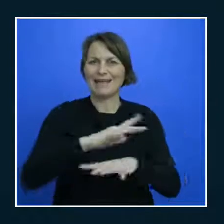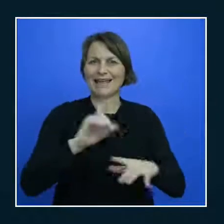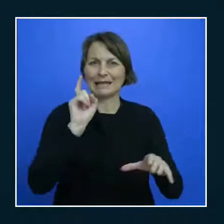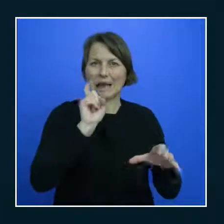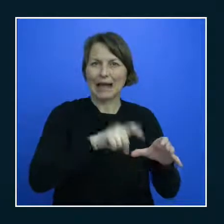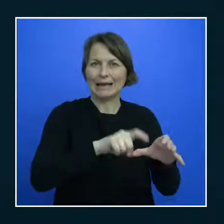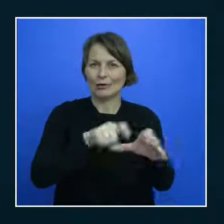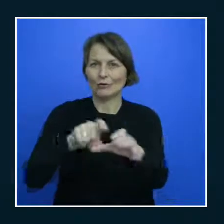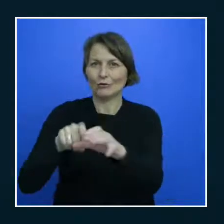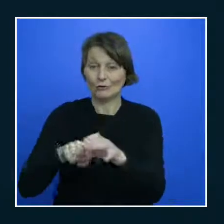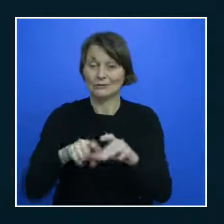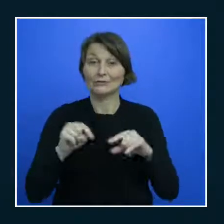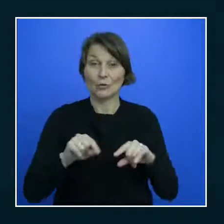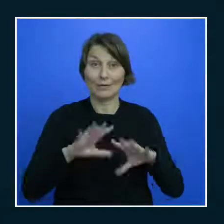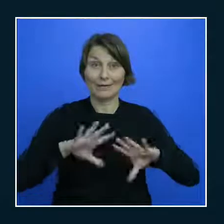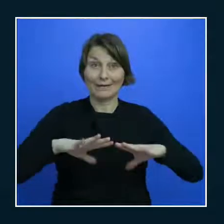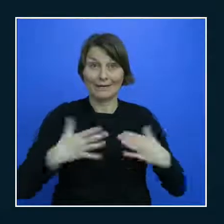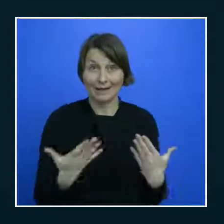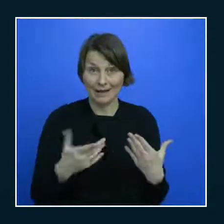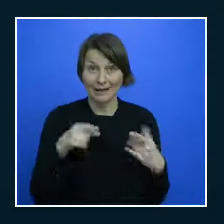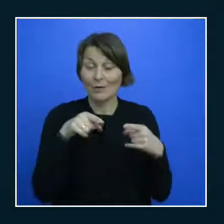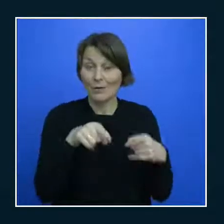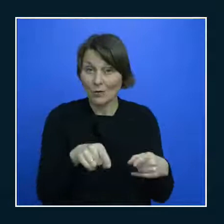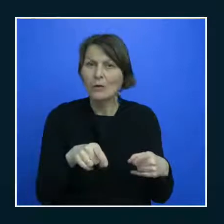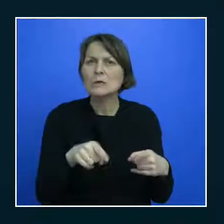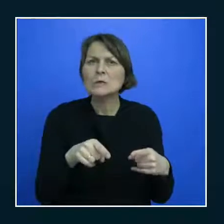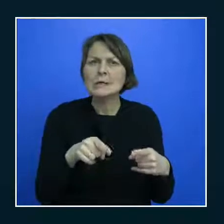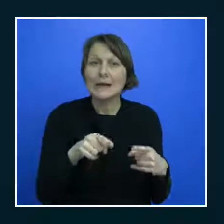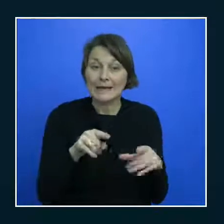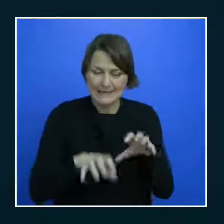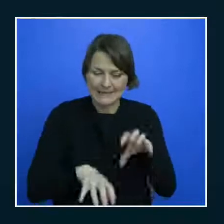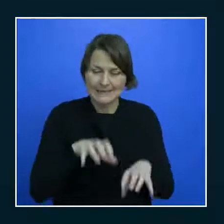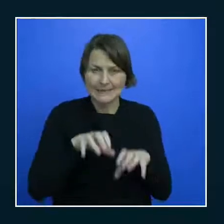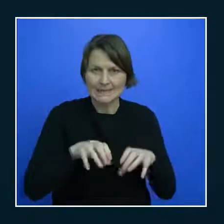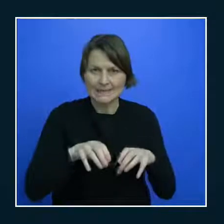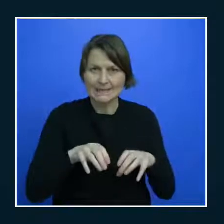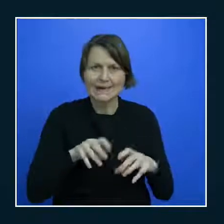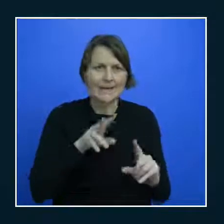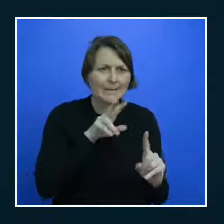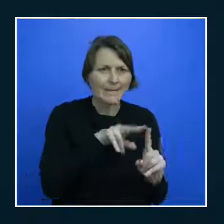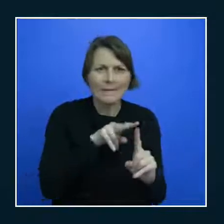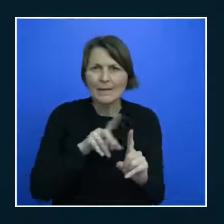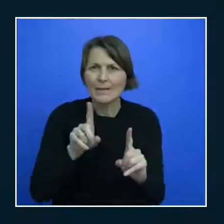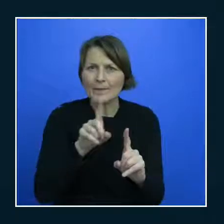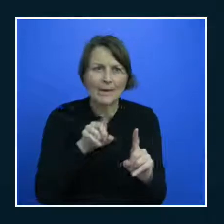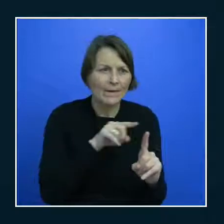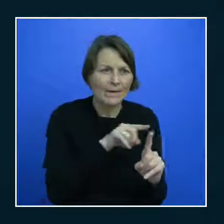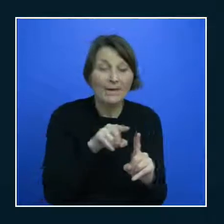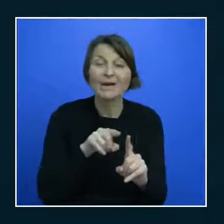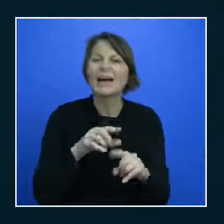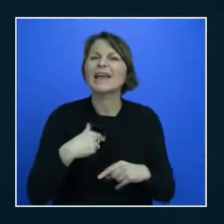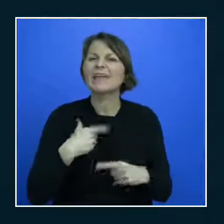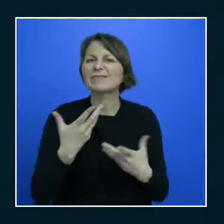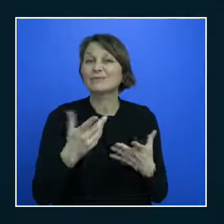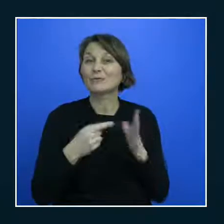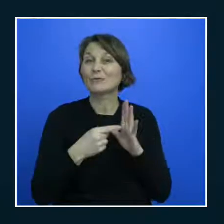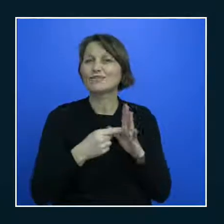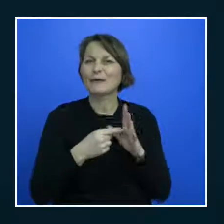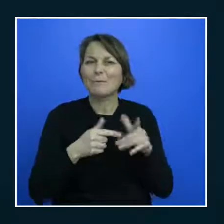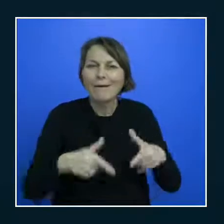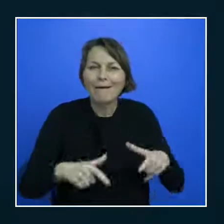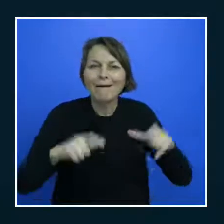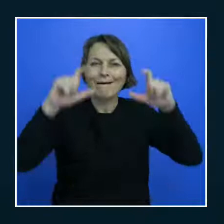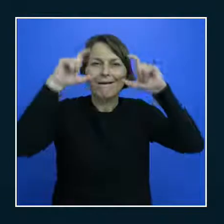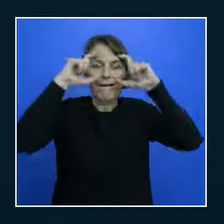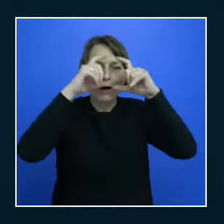an application to know exactly where it is. And if I'm wearing some mixed reality glasses, for example, and I